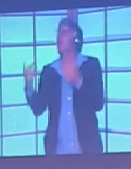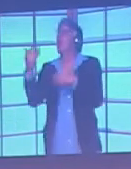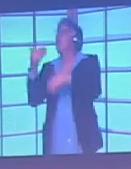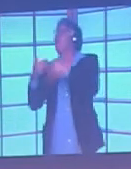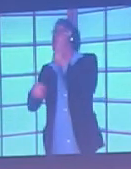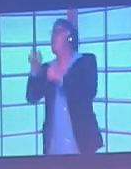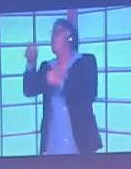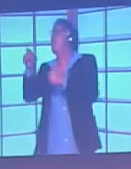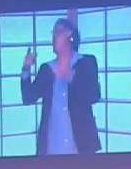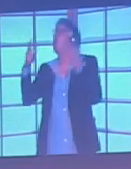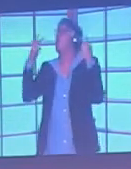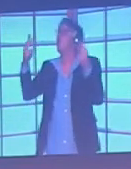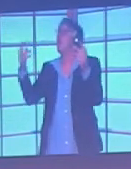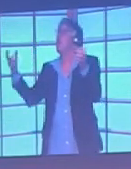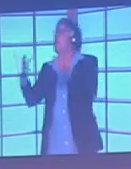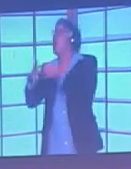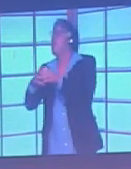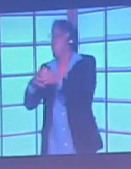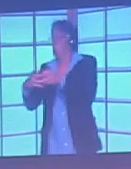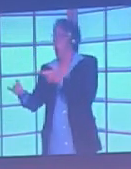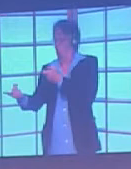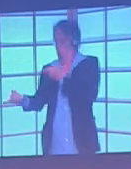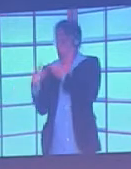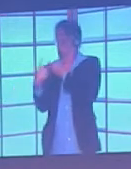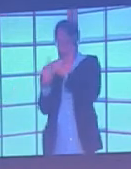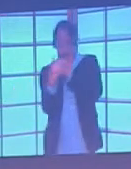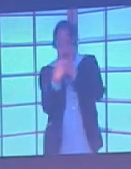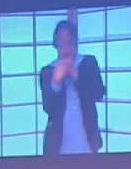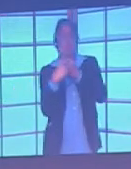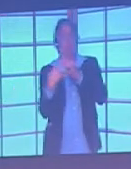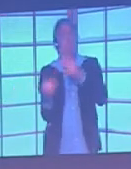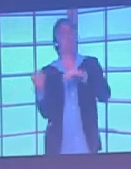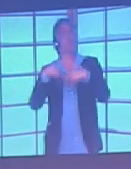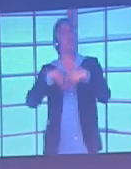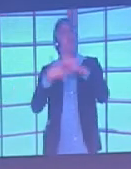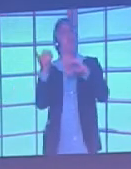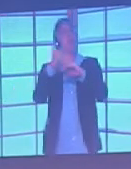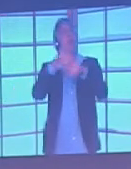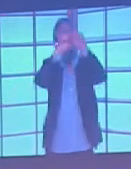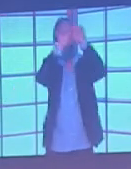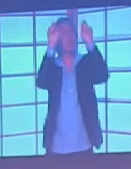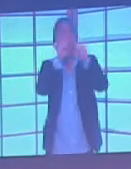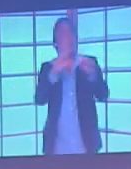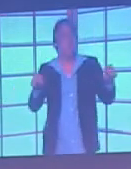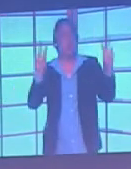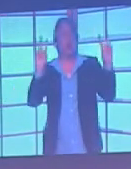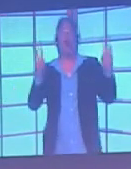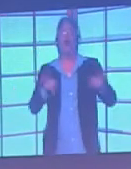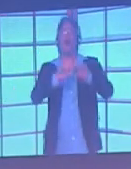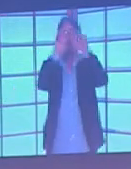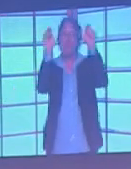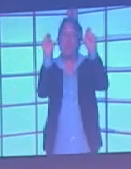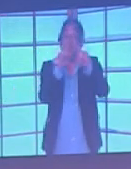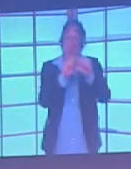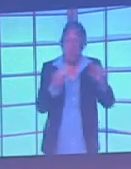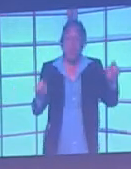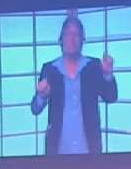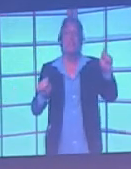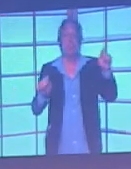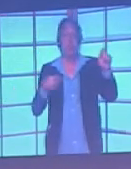up federation. We called it Federation of Disabled People in Poland.